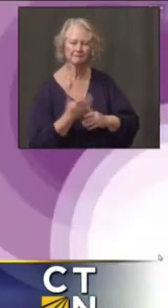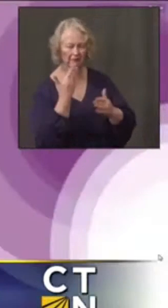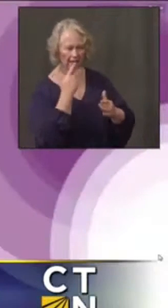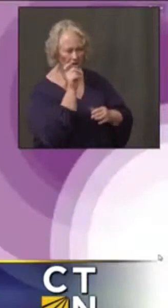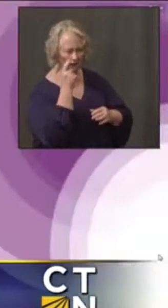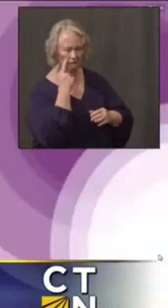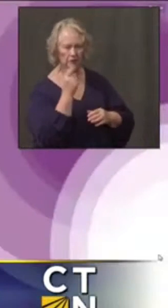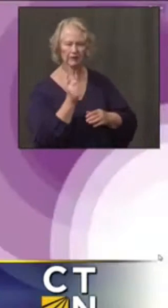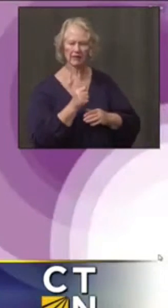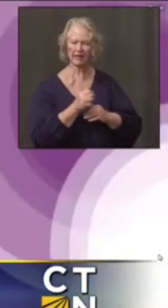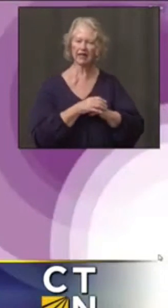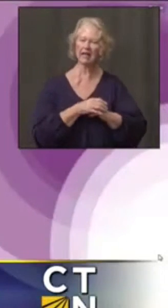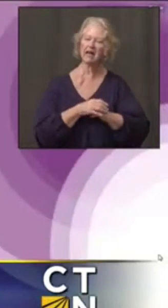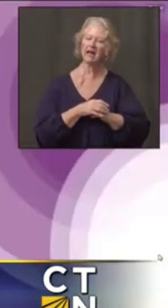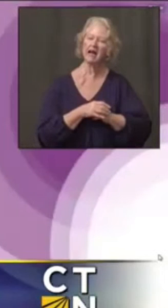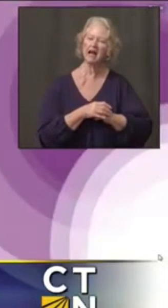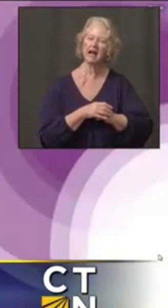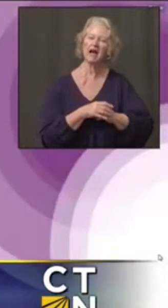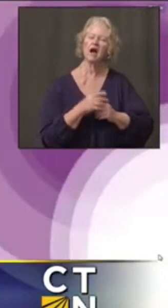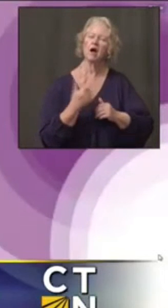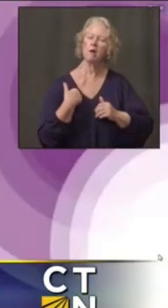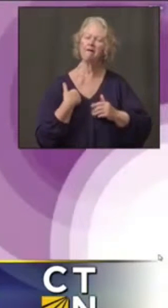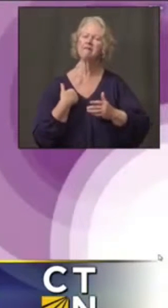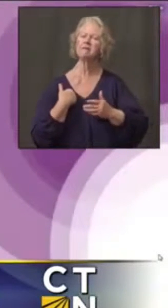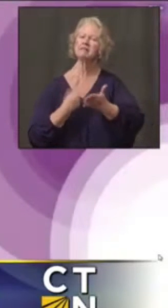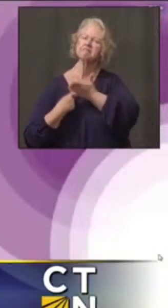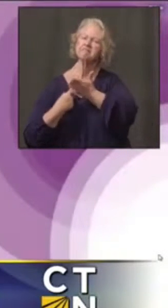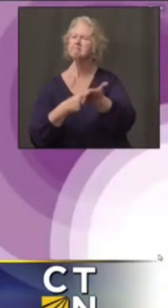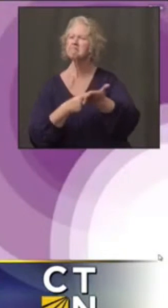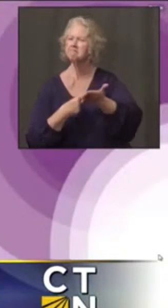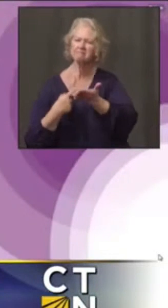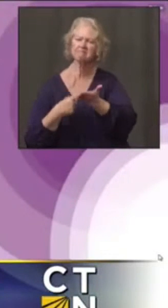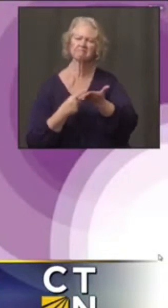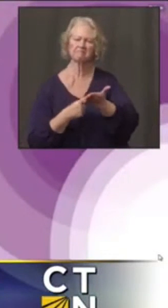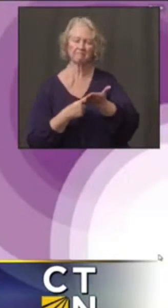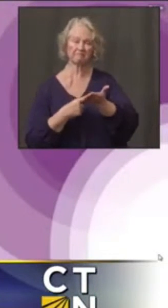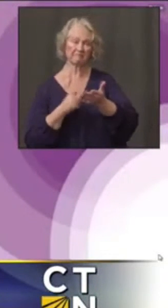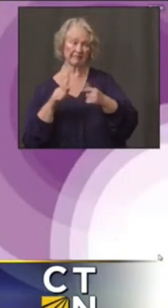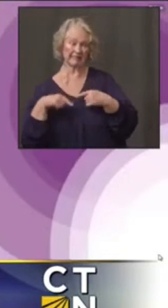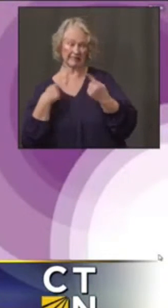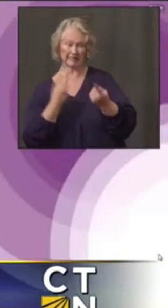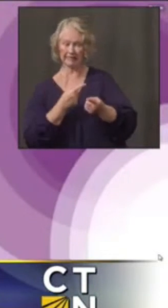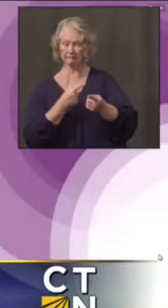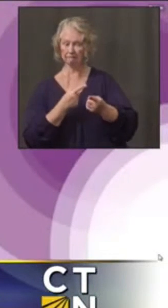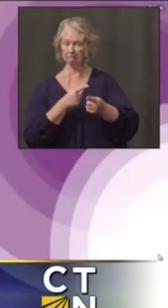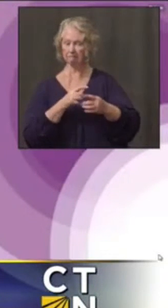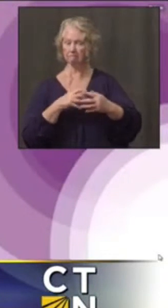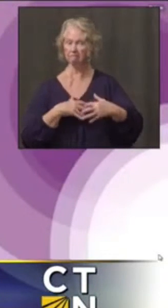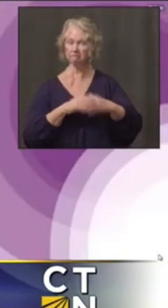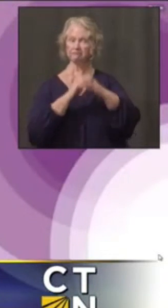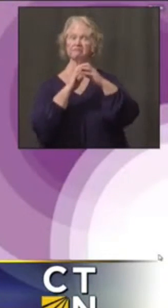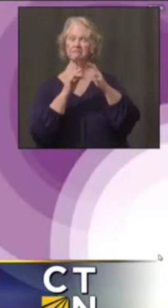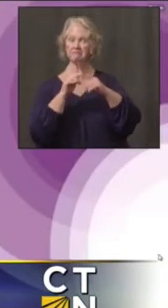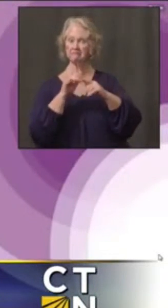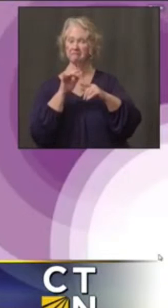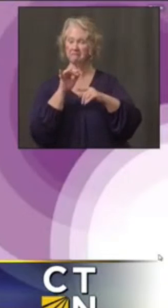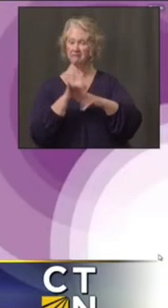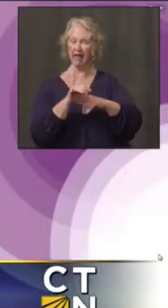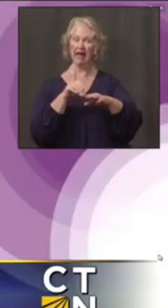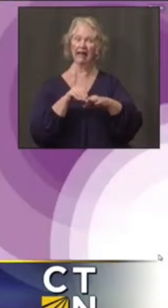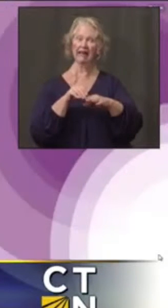So we have had a series of conversations or meetings since you have put together your vaccine advisory